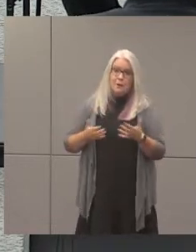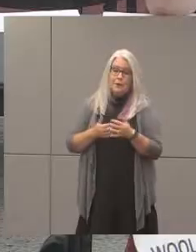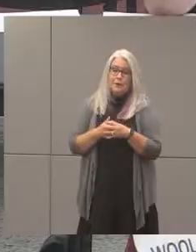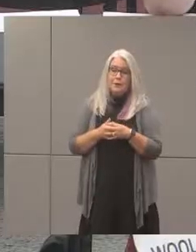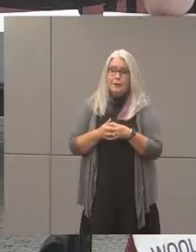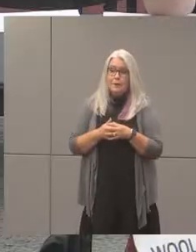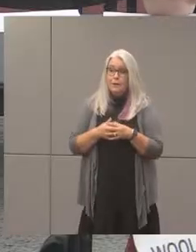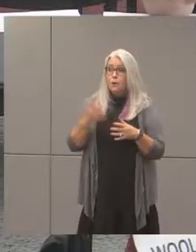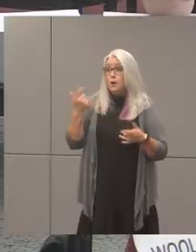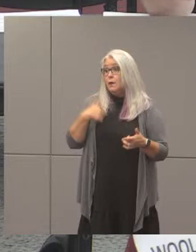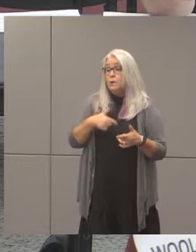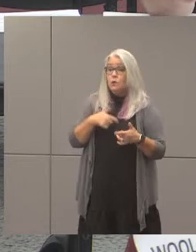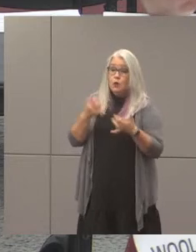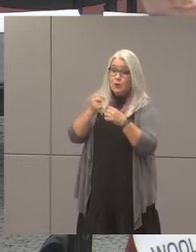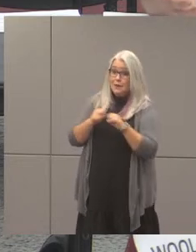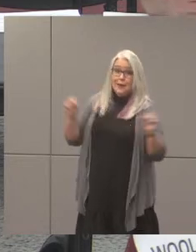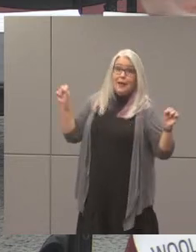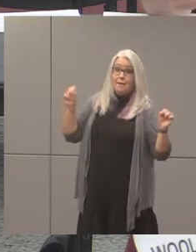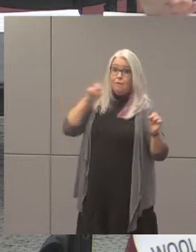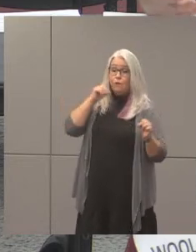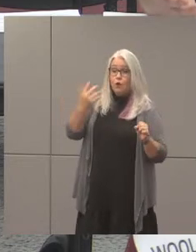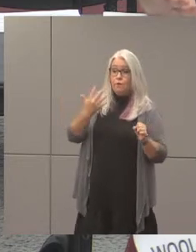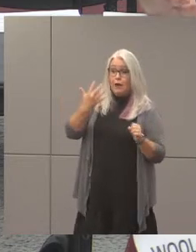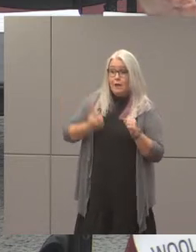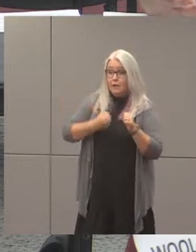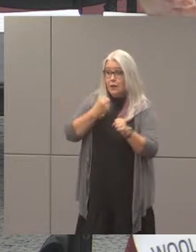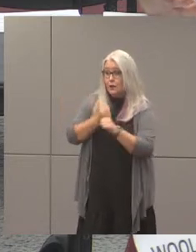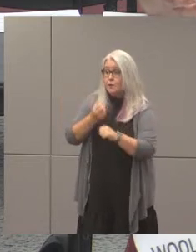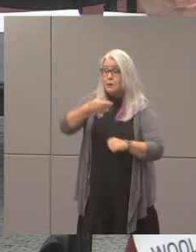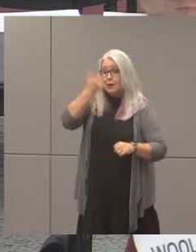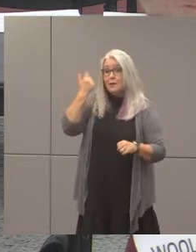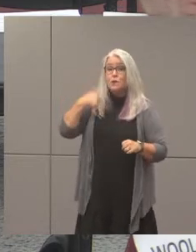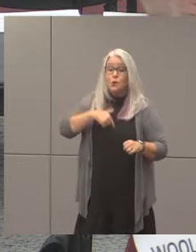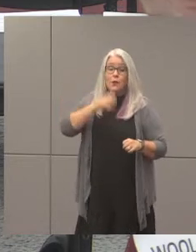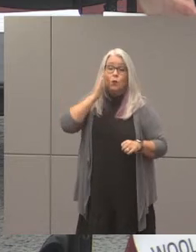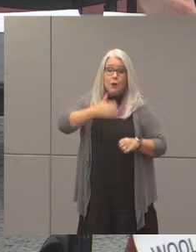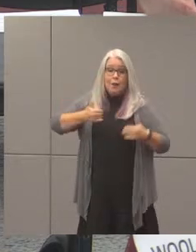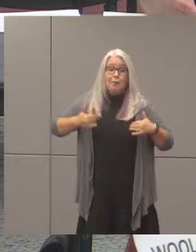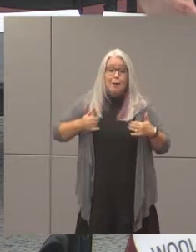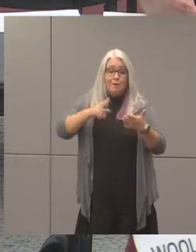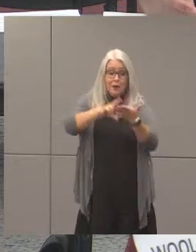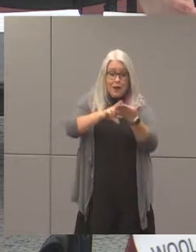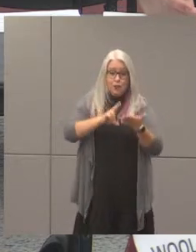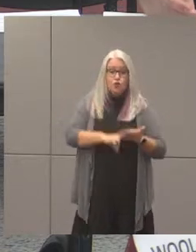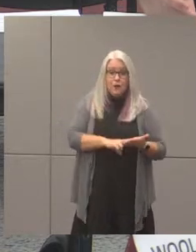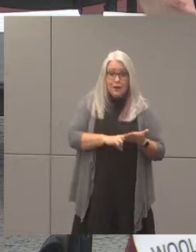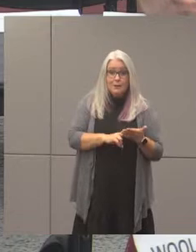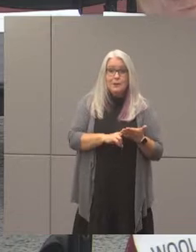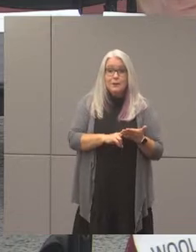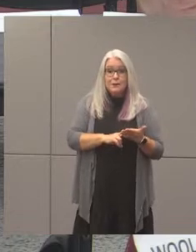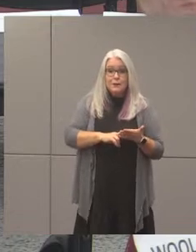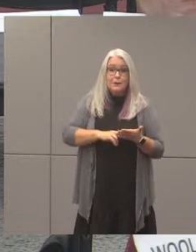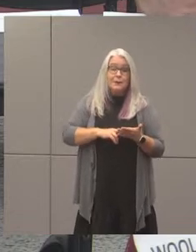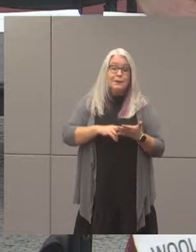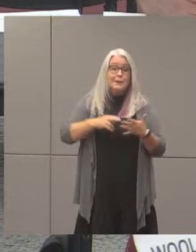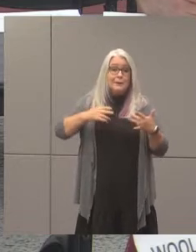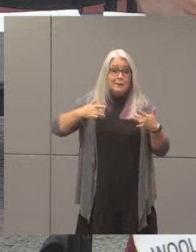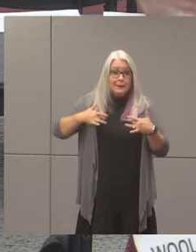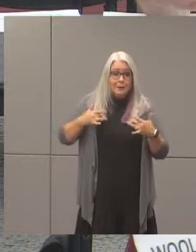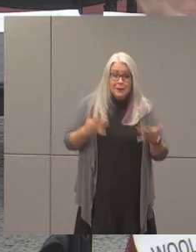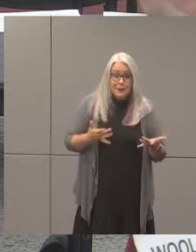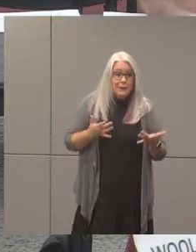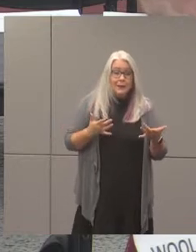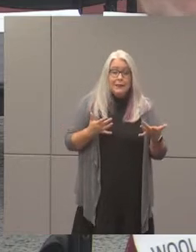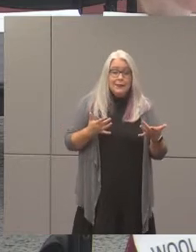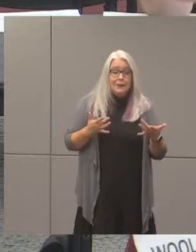safe for the next 5 years because we will be in a contract, and the termination of that contract would likely be their